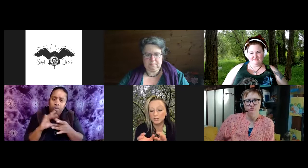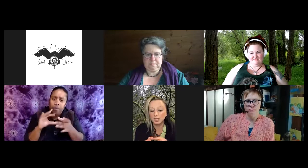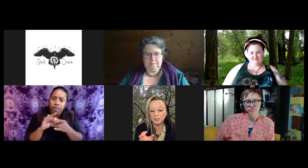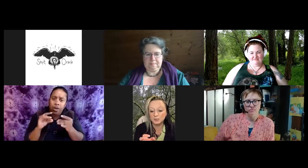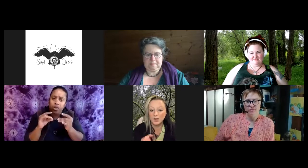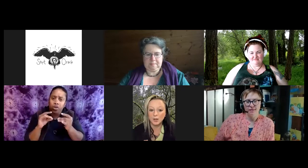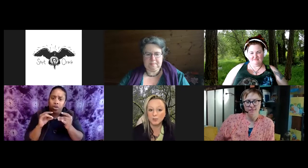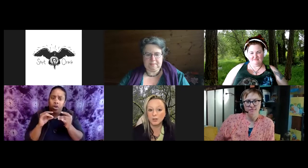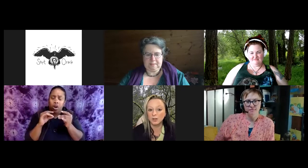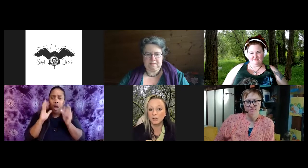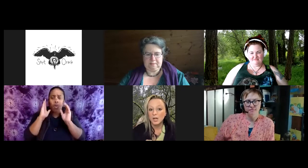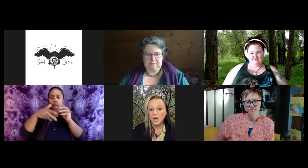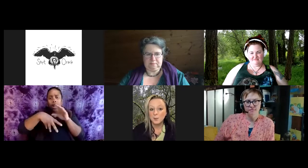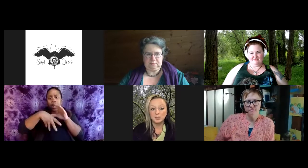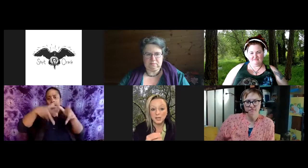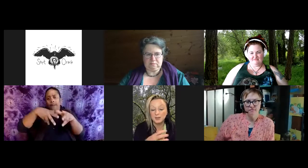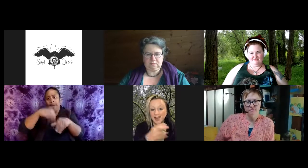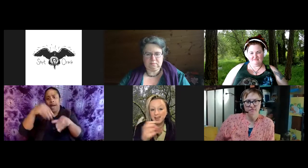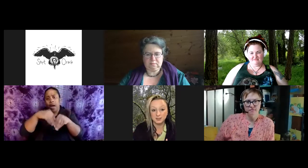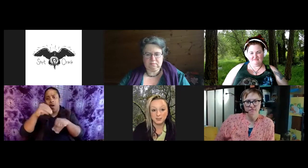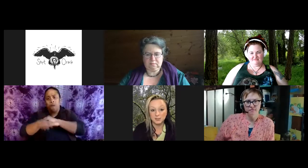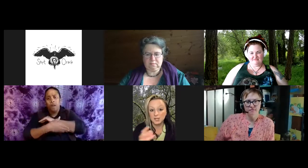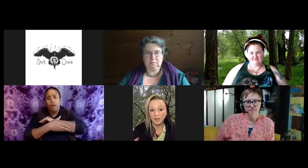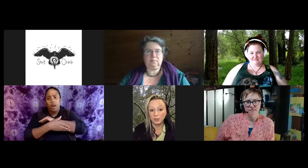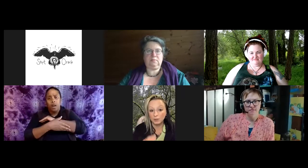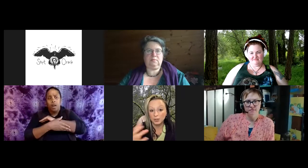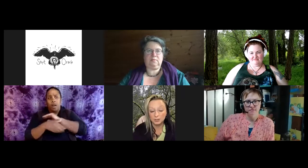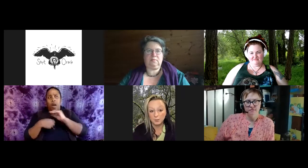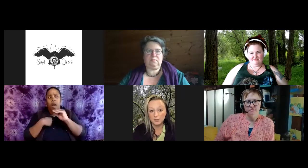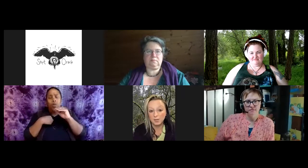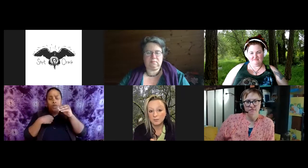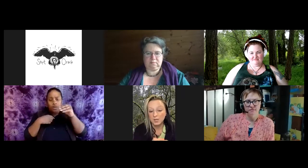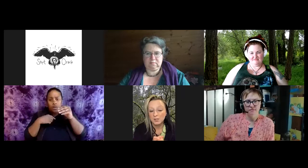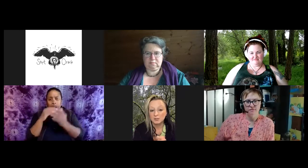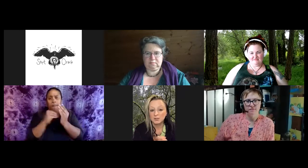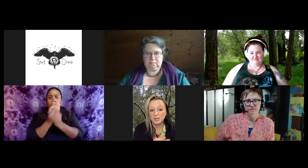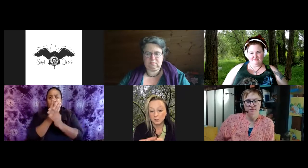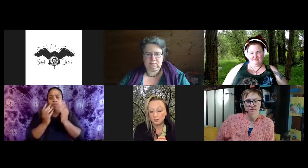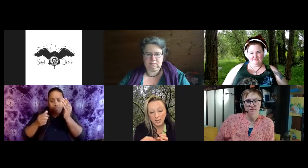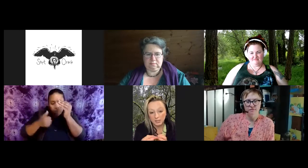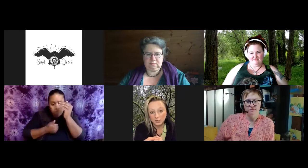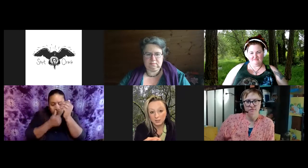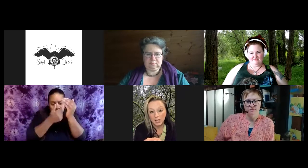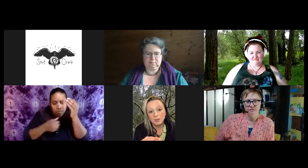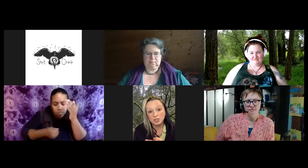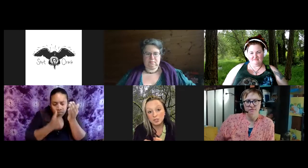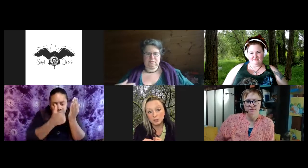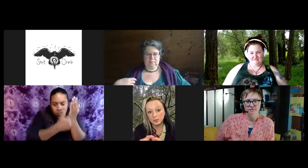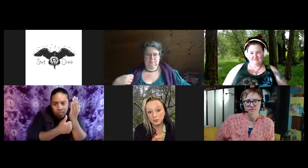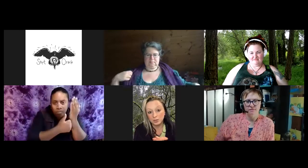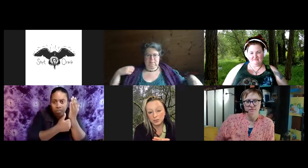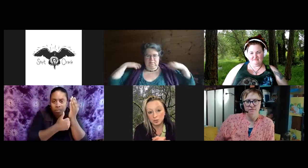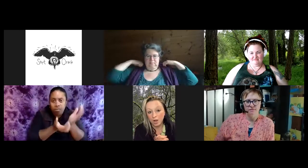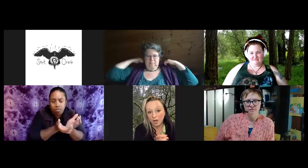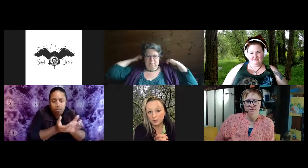I'll usually leave it under a plant that has leaves hanging over or something, so that I can collect the dew